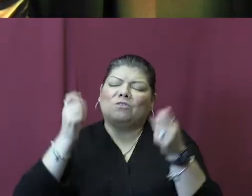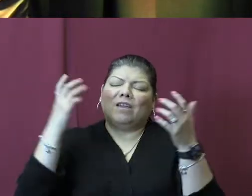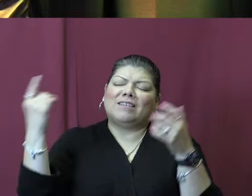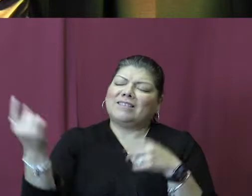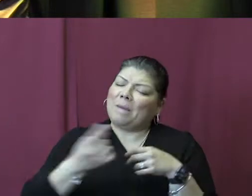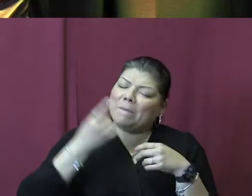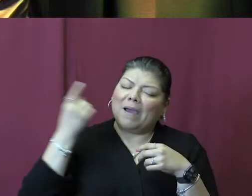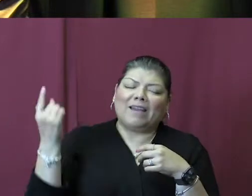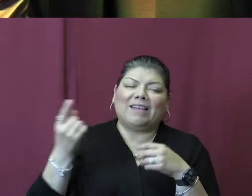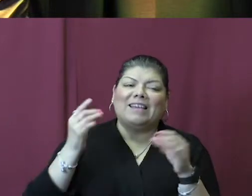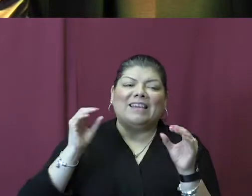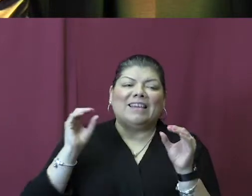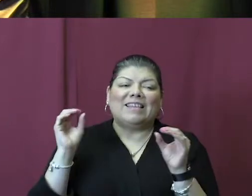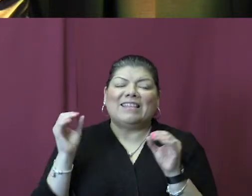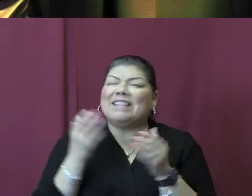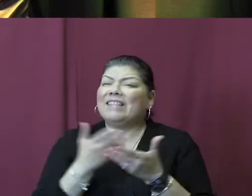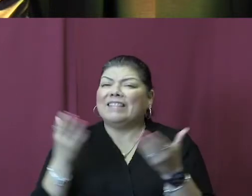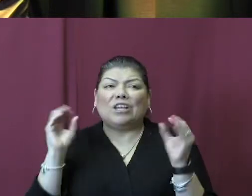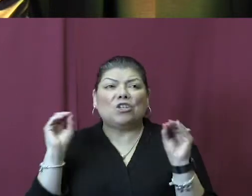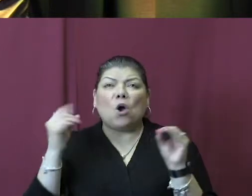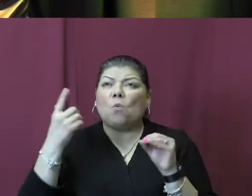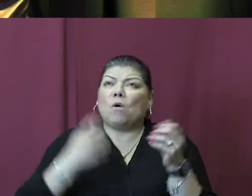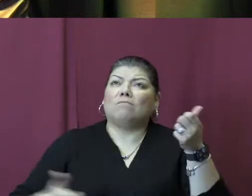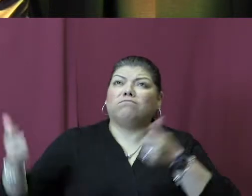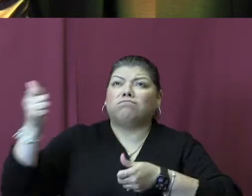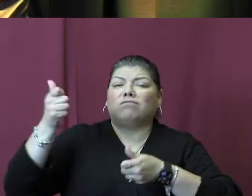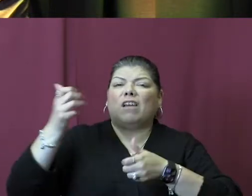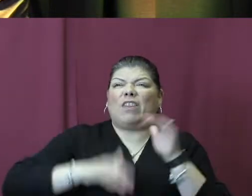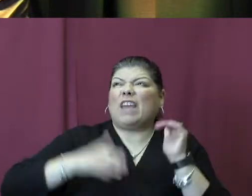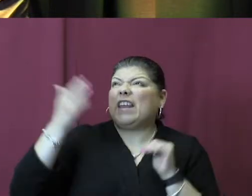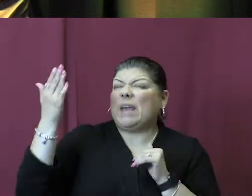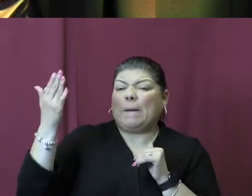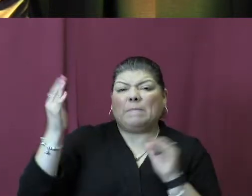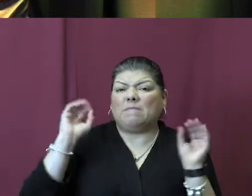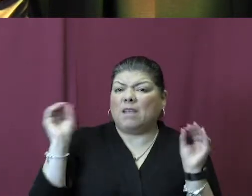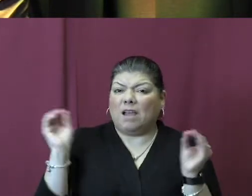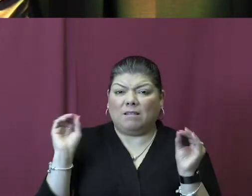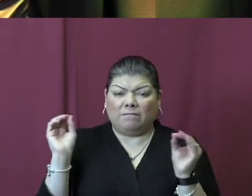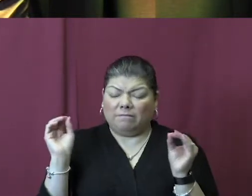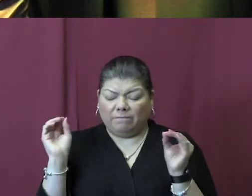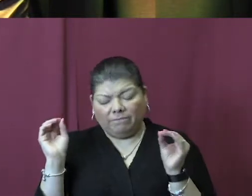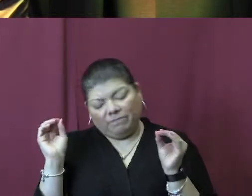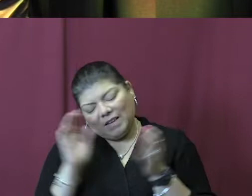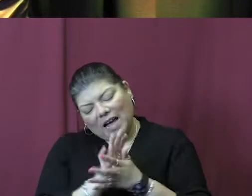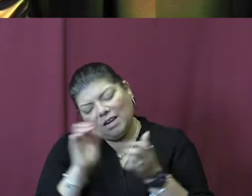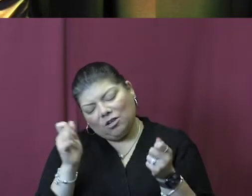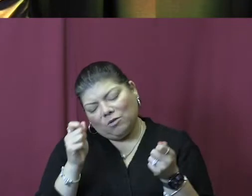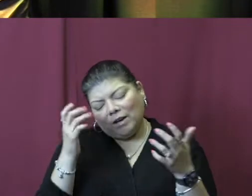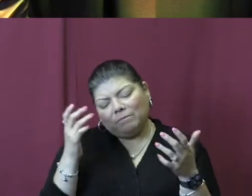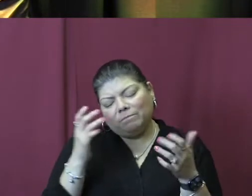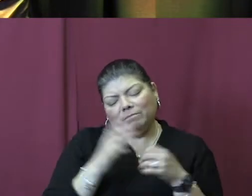somebody. There is nobody greater than he. Hallelujah, God. Hallelujah.